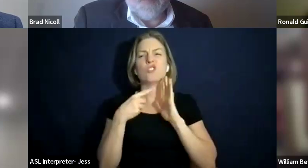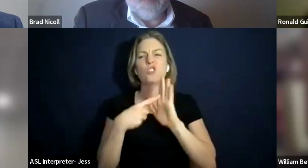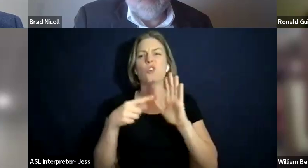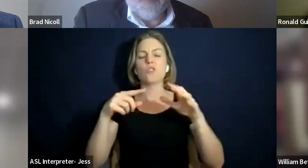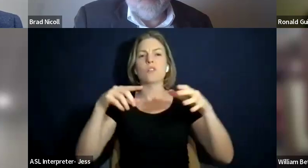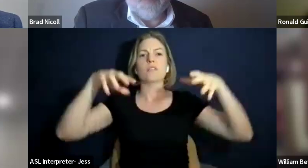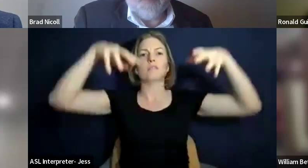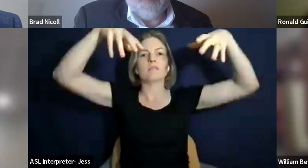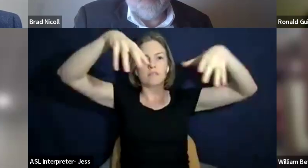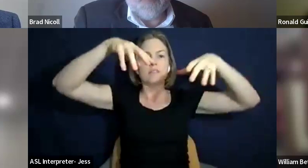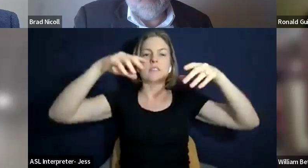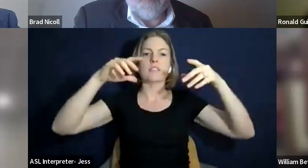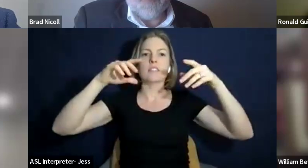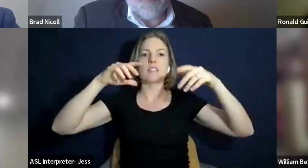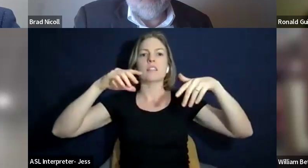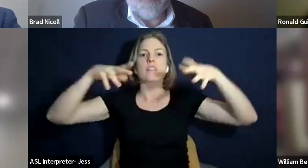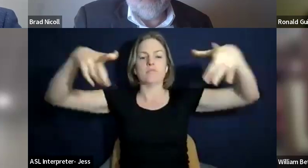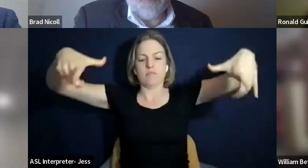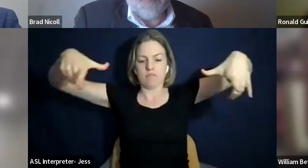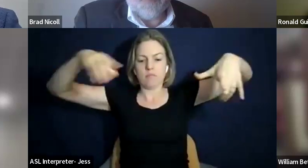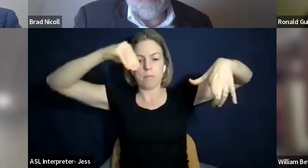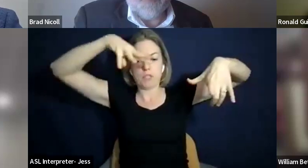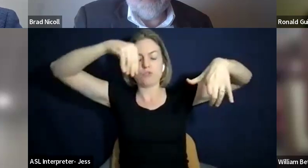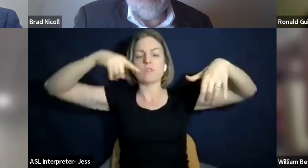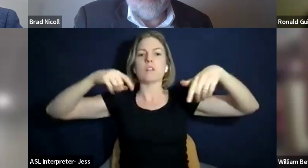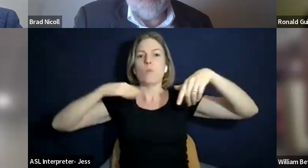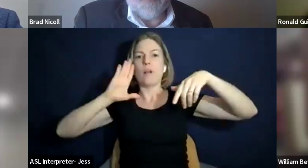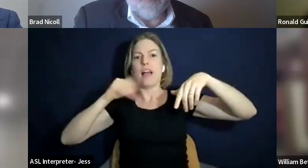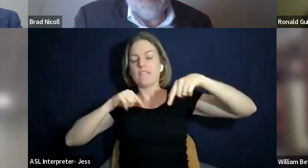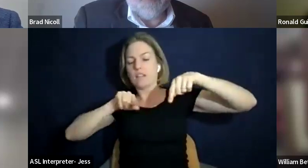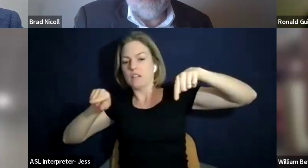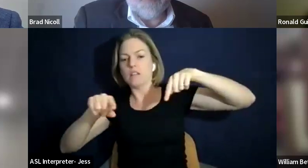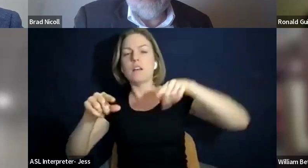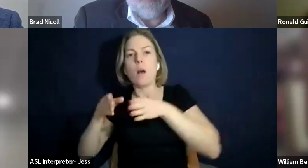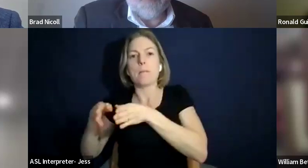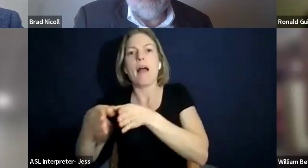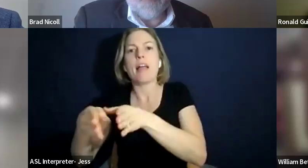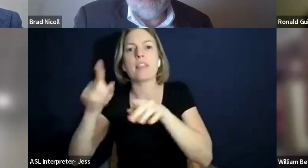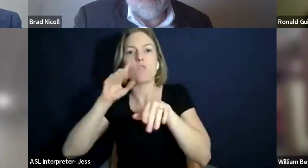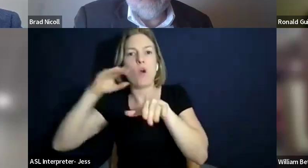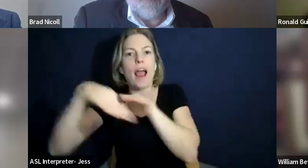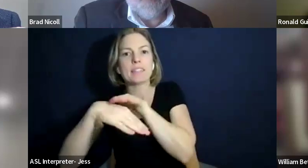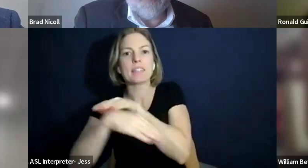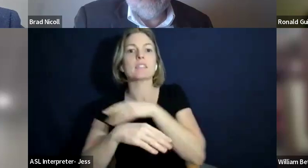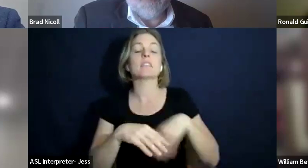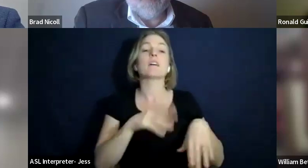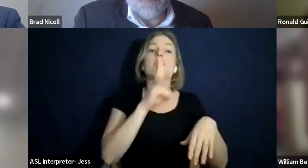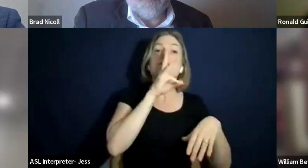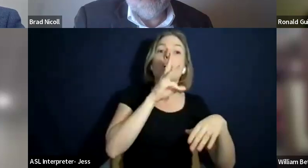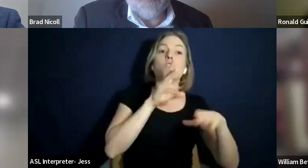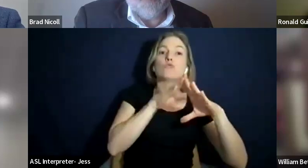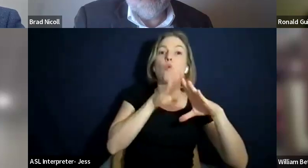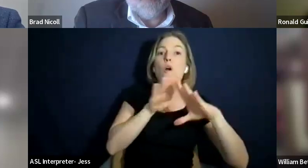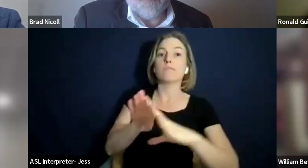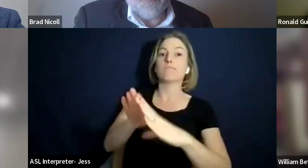little paved access road before we cross over the existing multimodal path. There's a flood door that'll open up, and then the